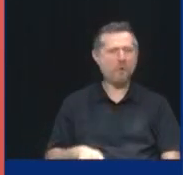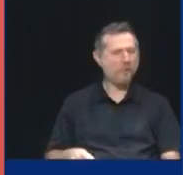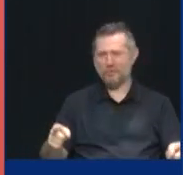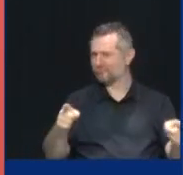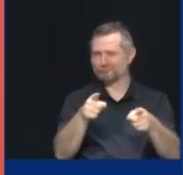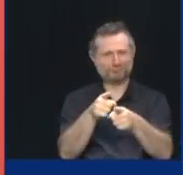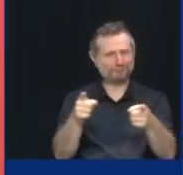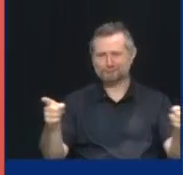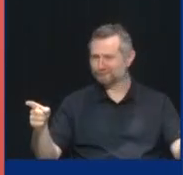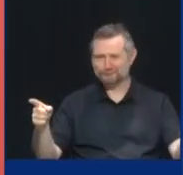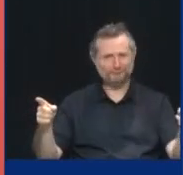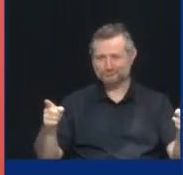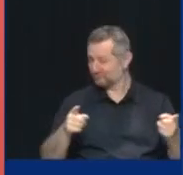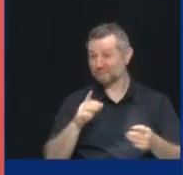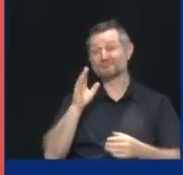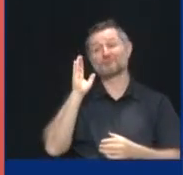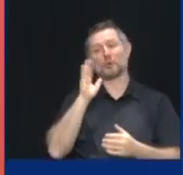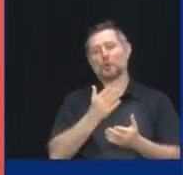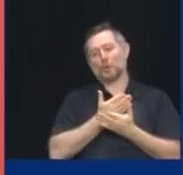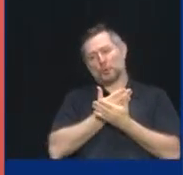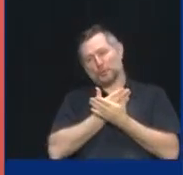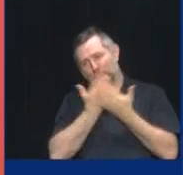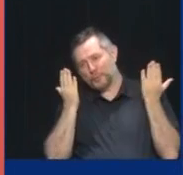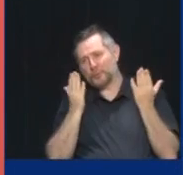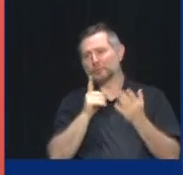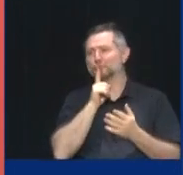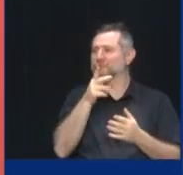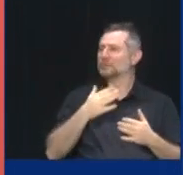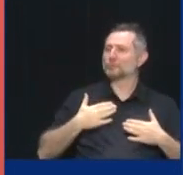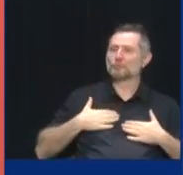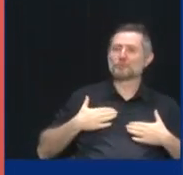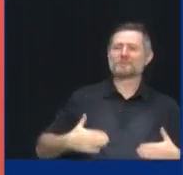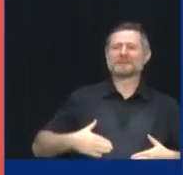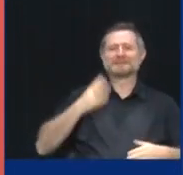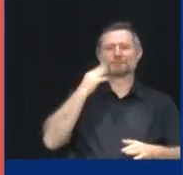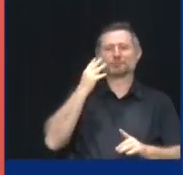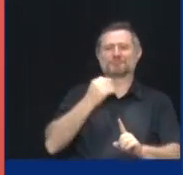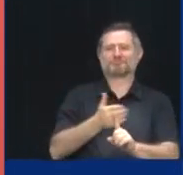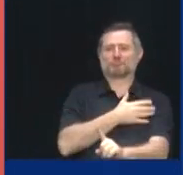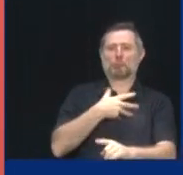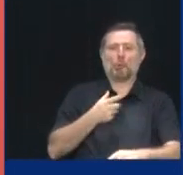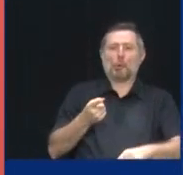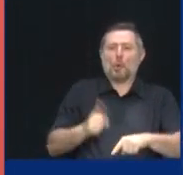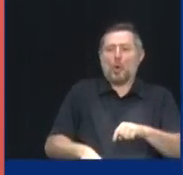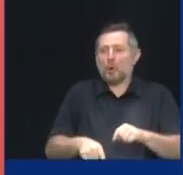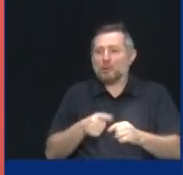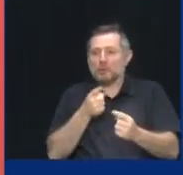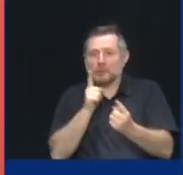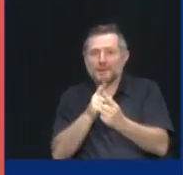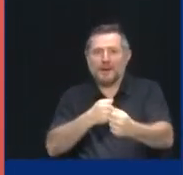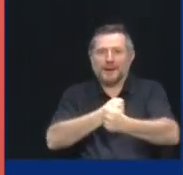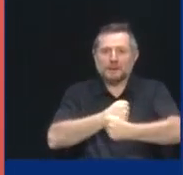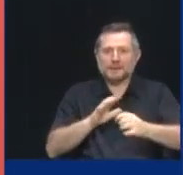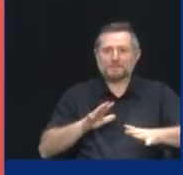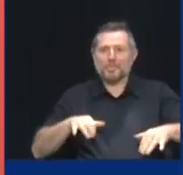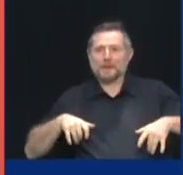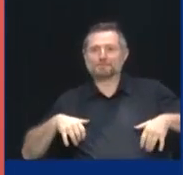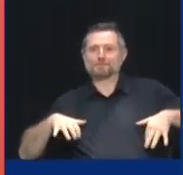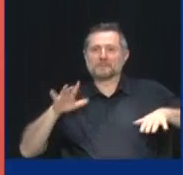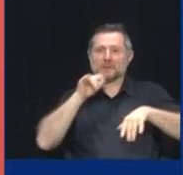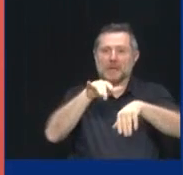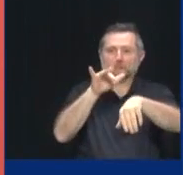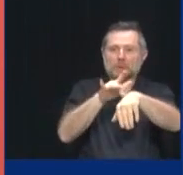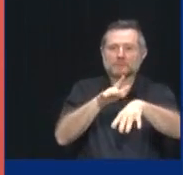of humanity. You couldn't see people, you couldn't touch people. You're afraid of one